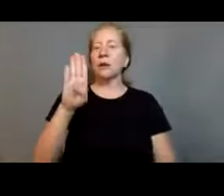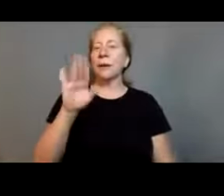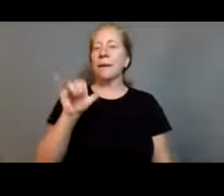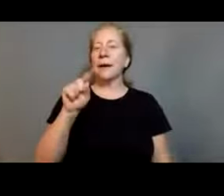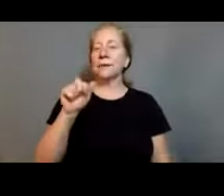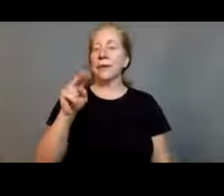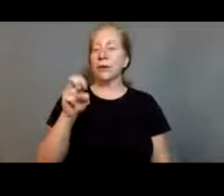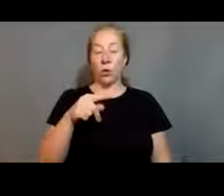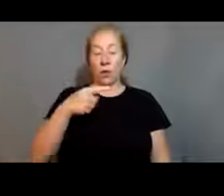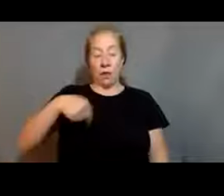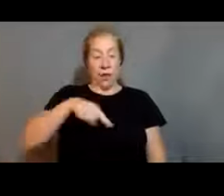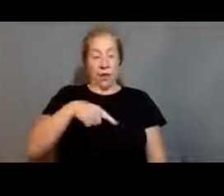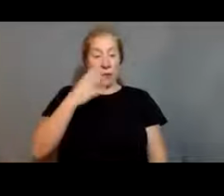also